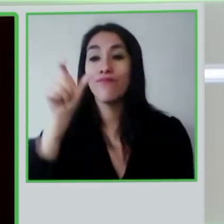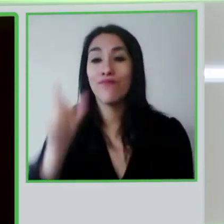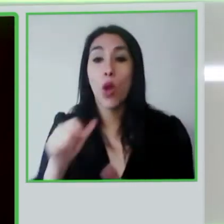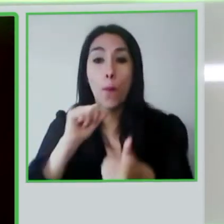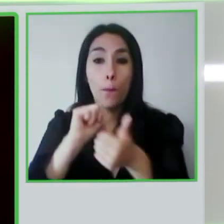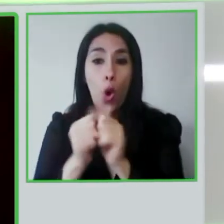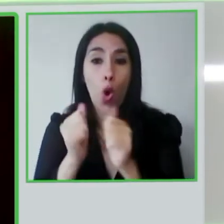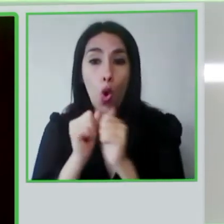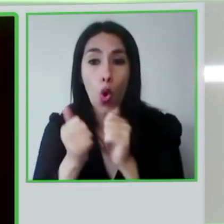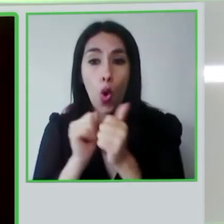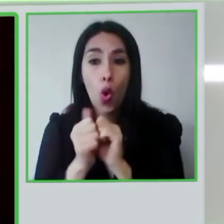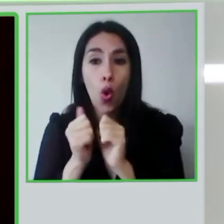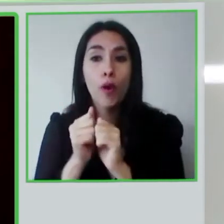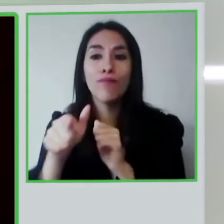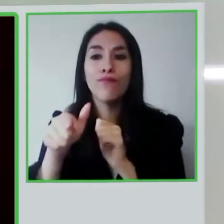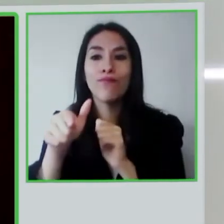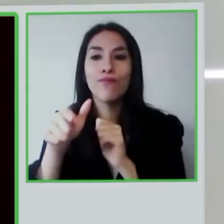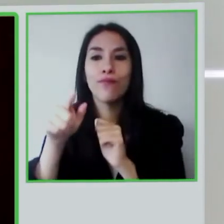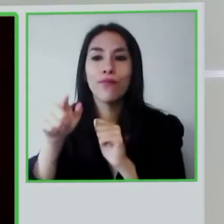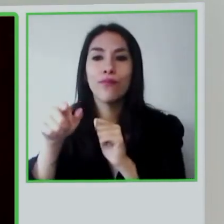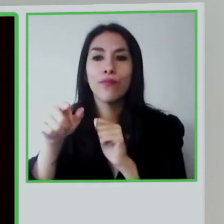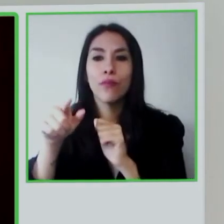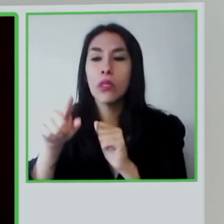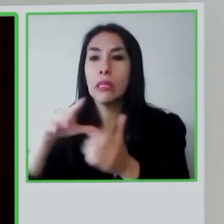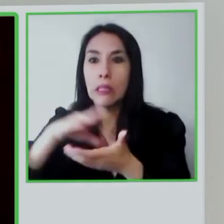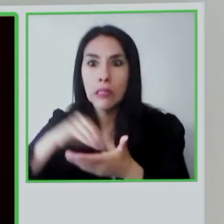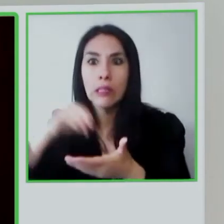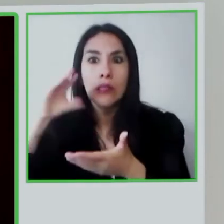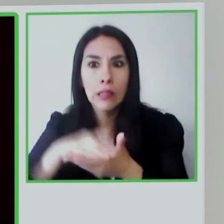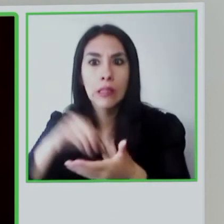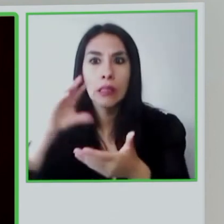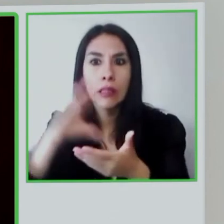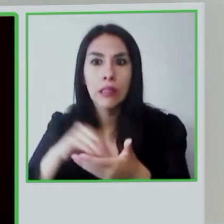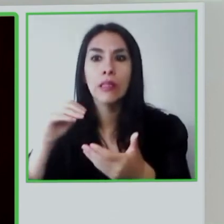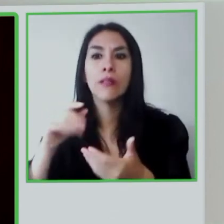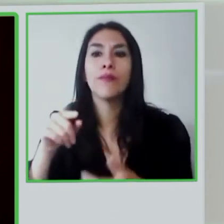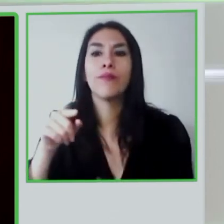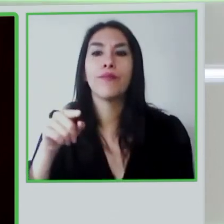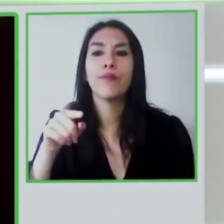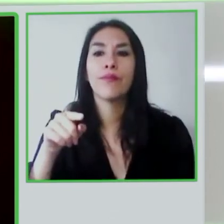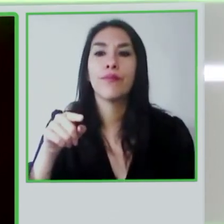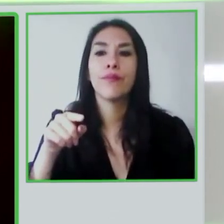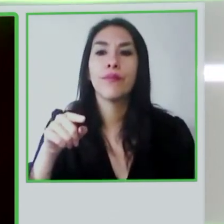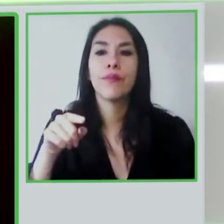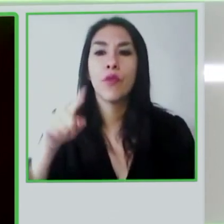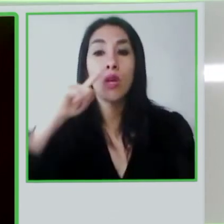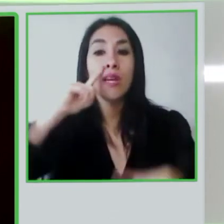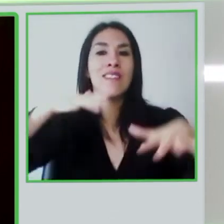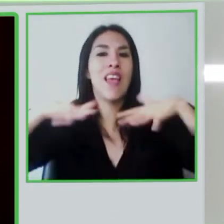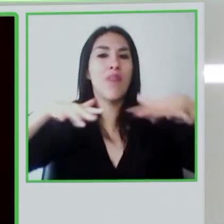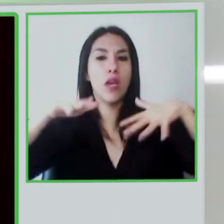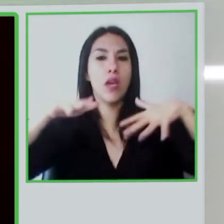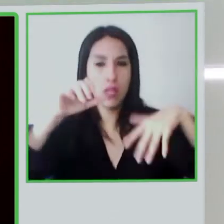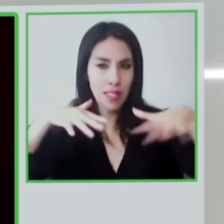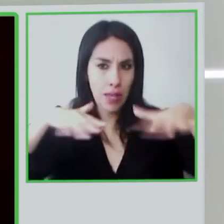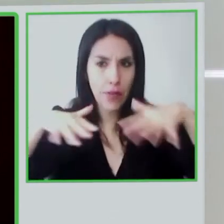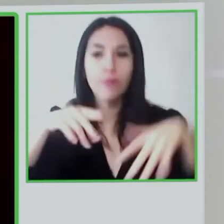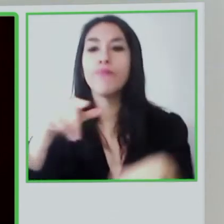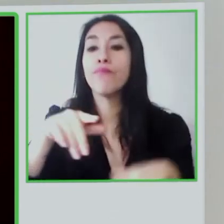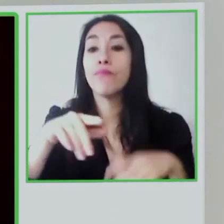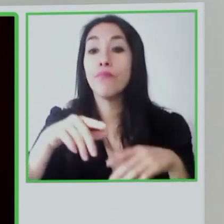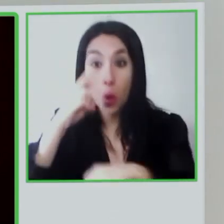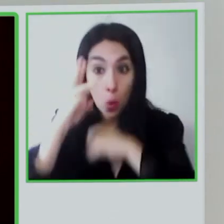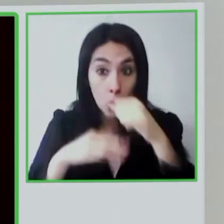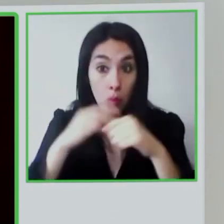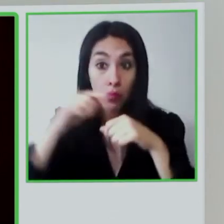political atmosphere. Global businesses need to do this. 20% of the population of any country will have